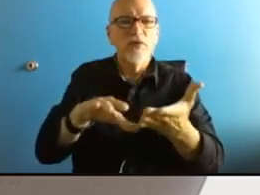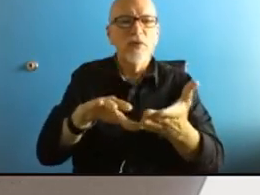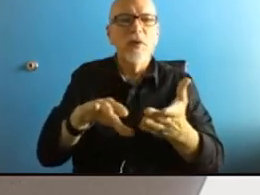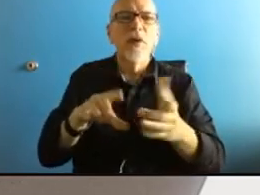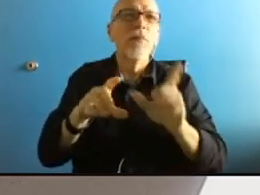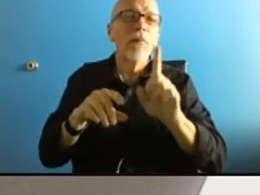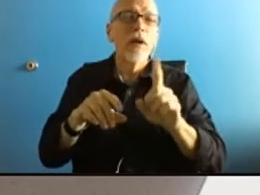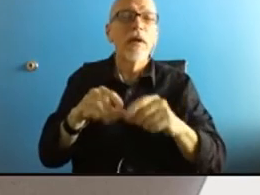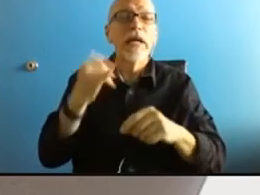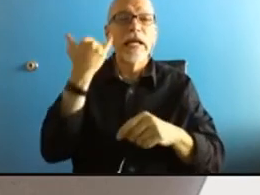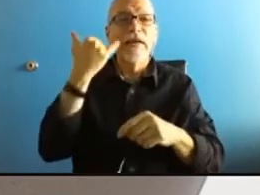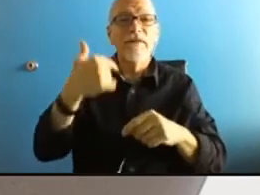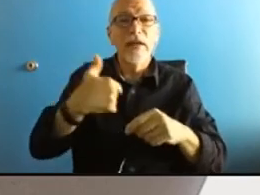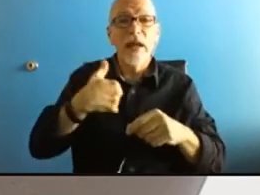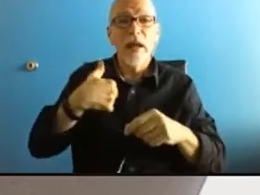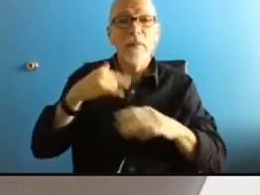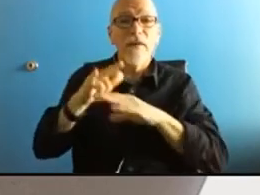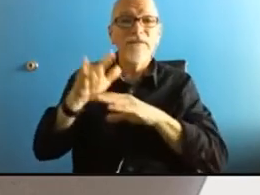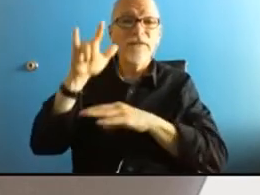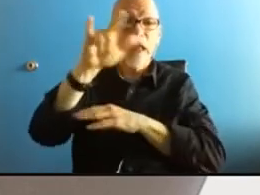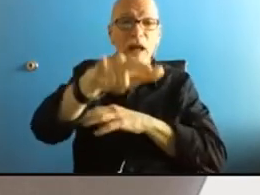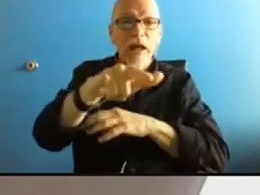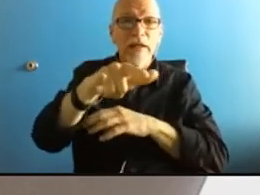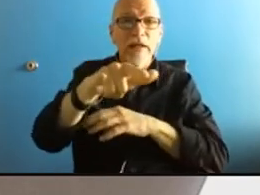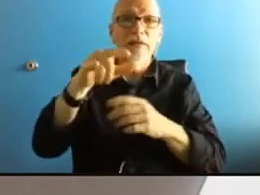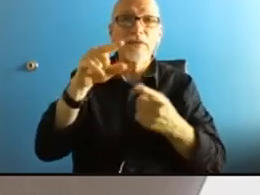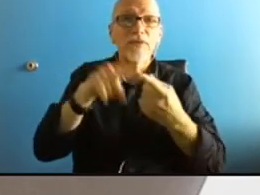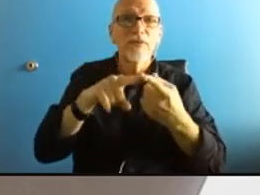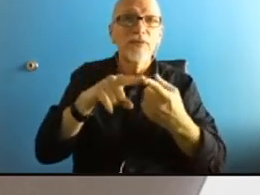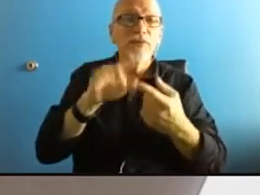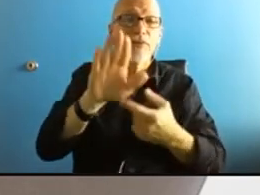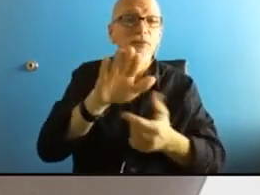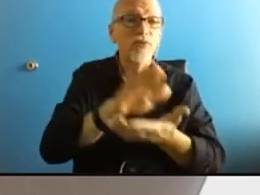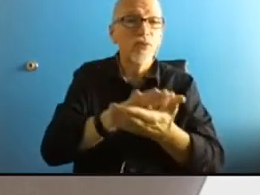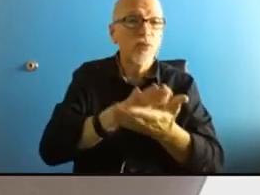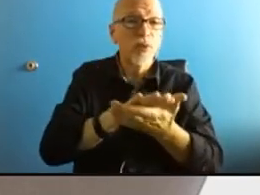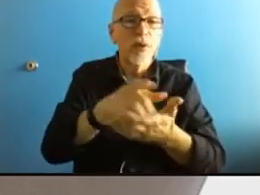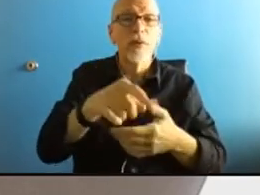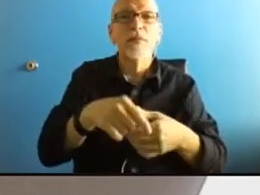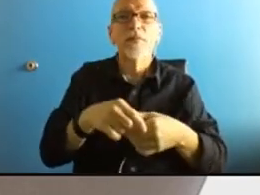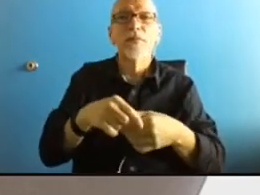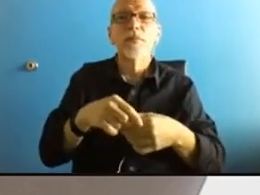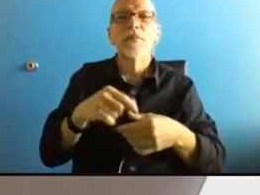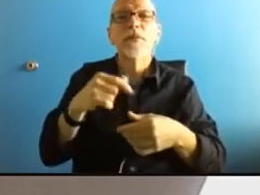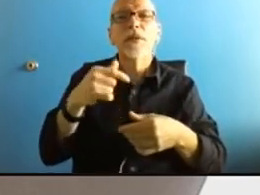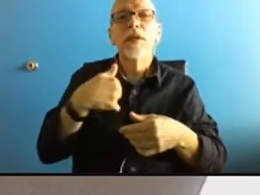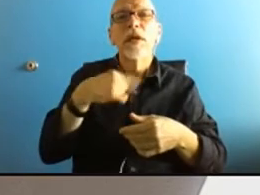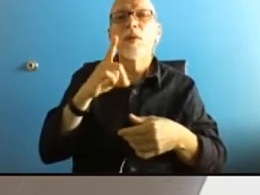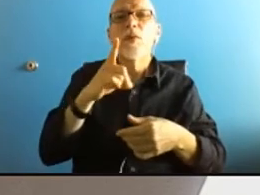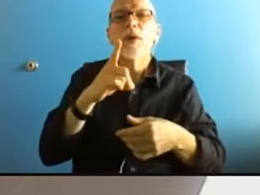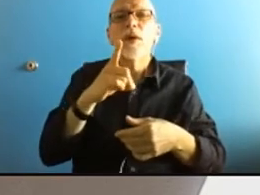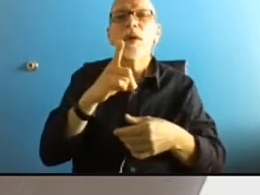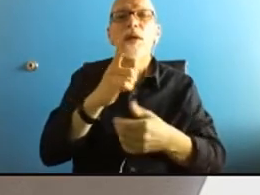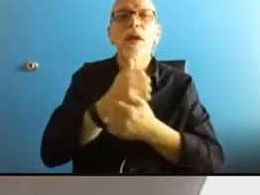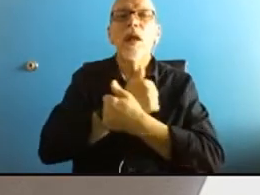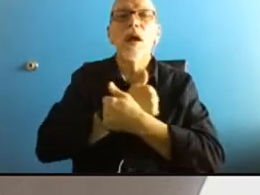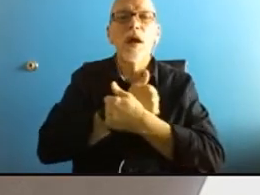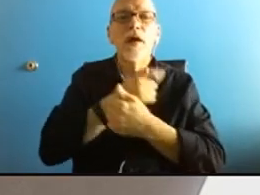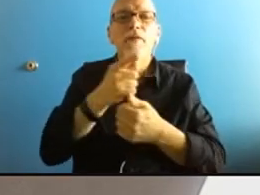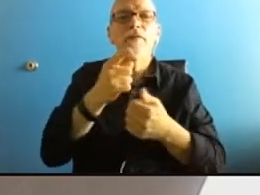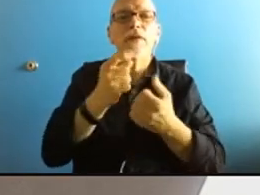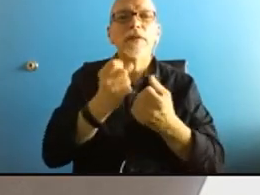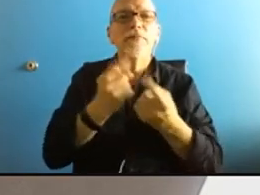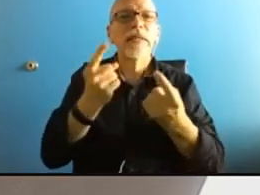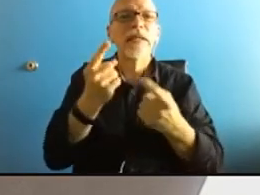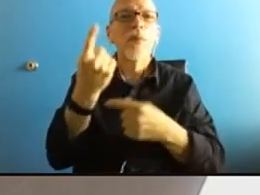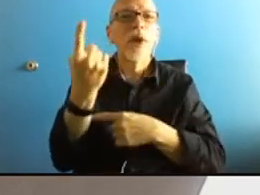particularly if I'm flying, over to your school, I really would love to spend a